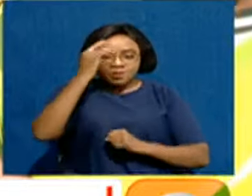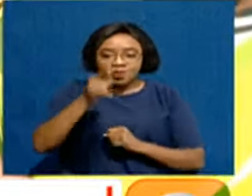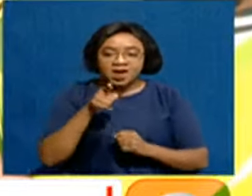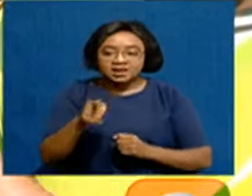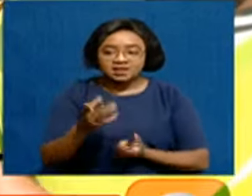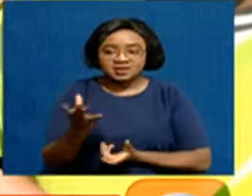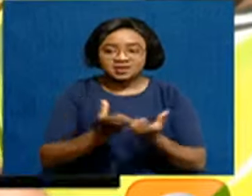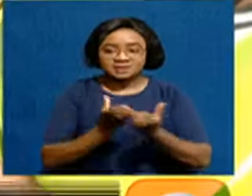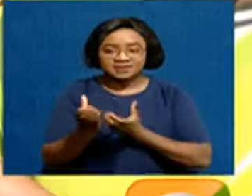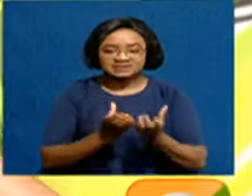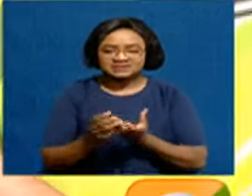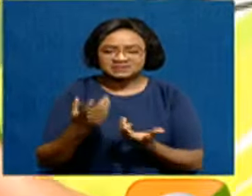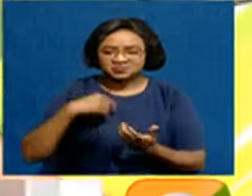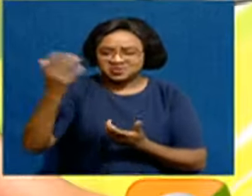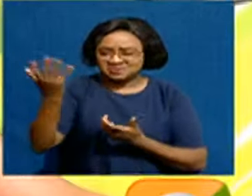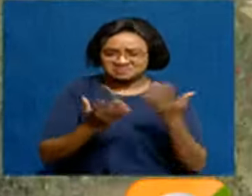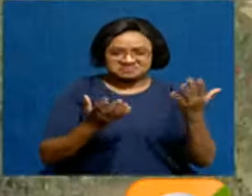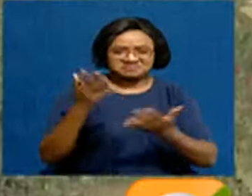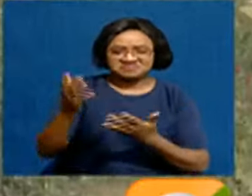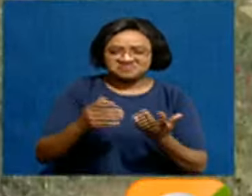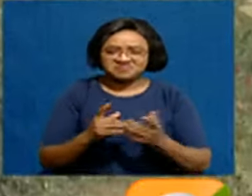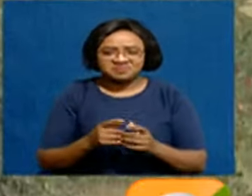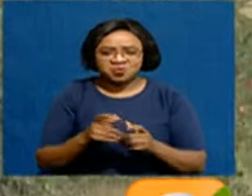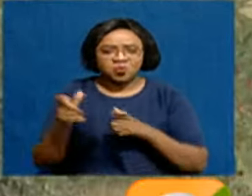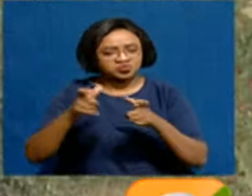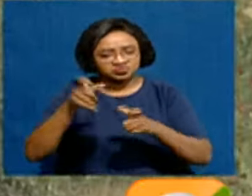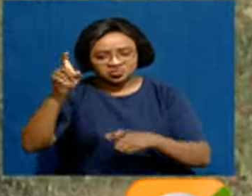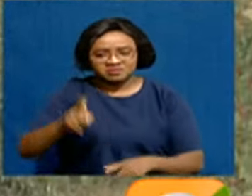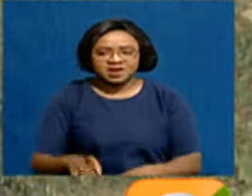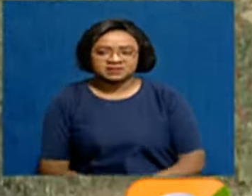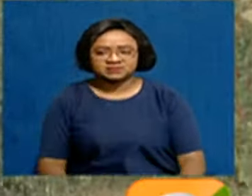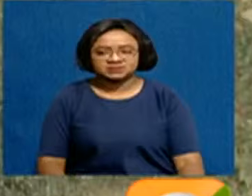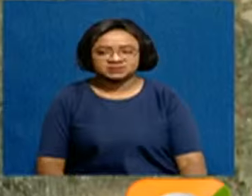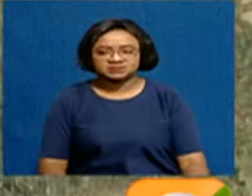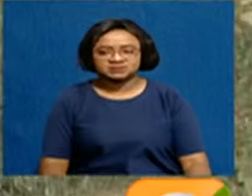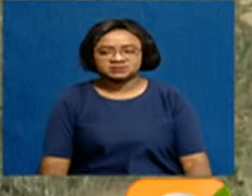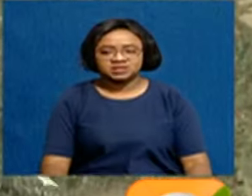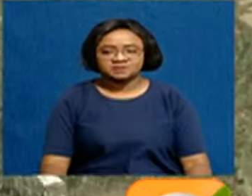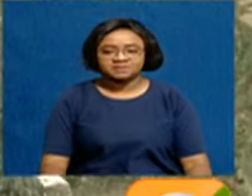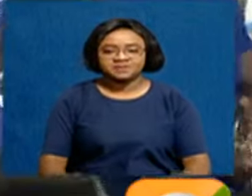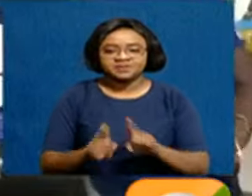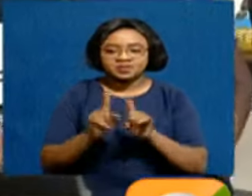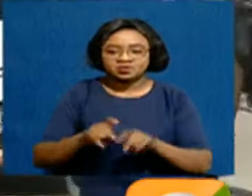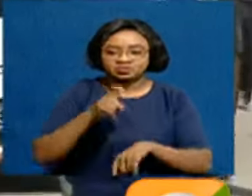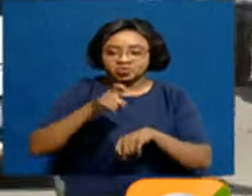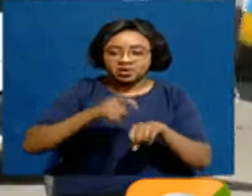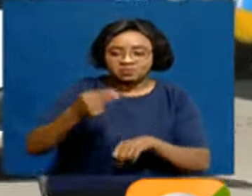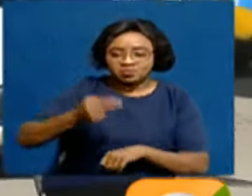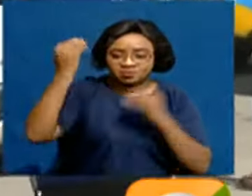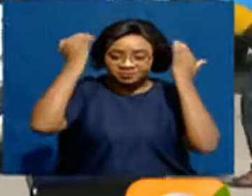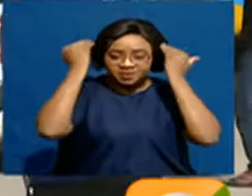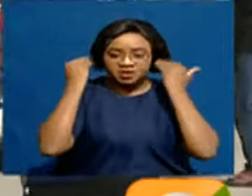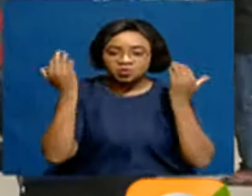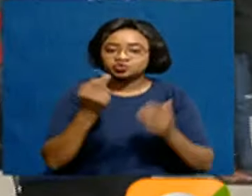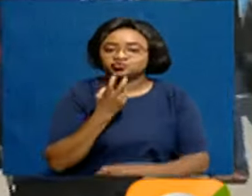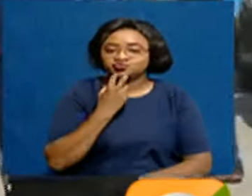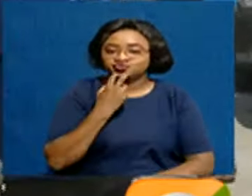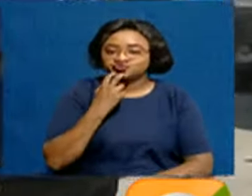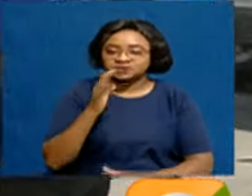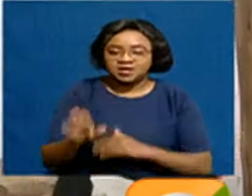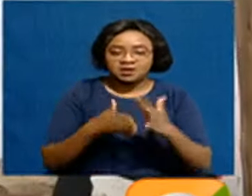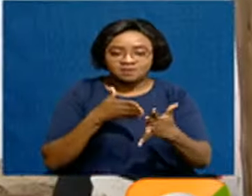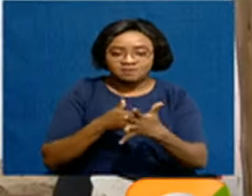wingi imwagwe mpaka ionekane kama takataka. The High Court in Embu had on Tuesday suspended the imposed ban on